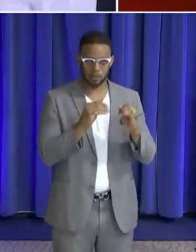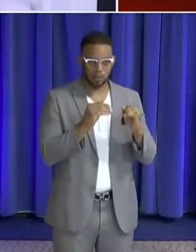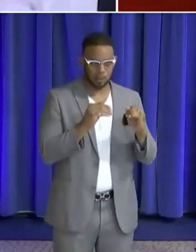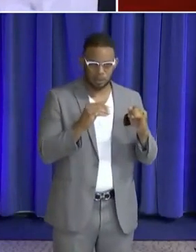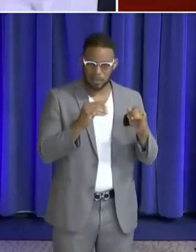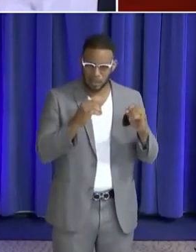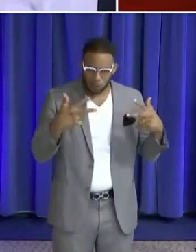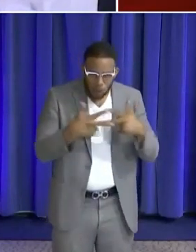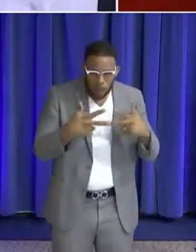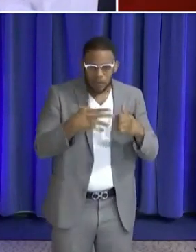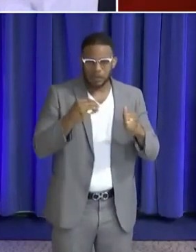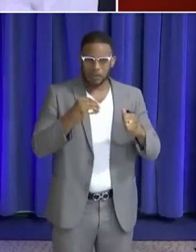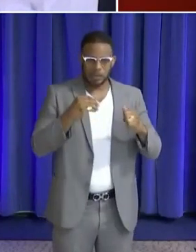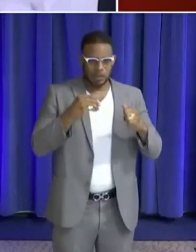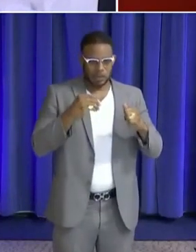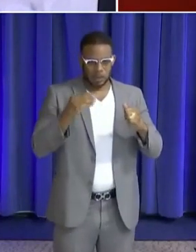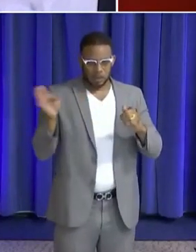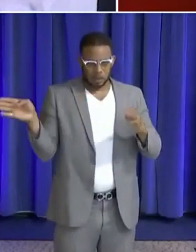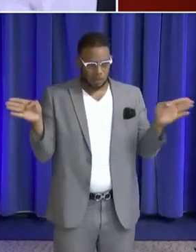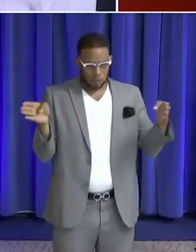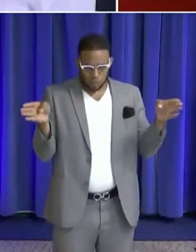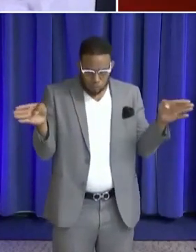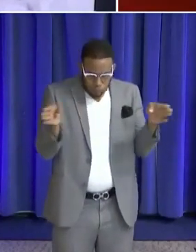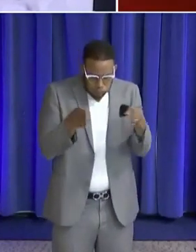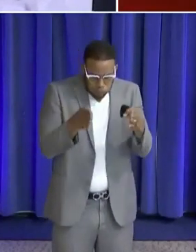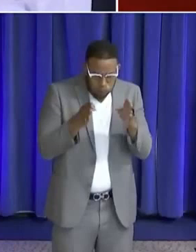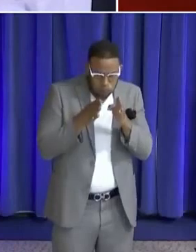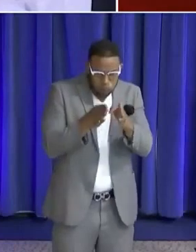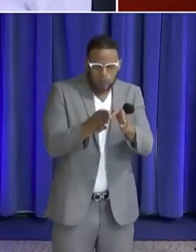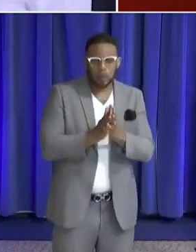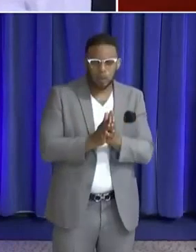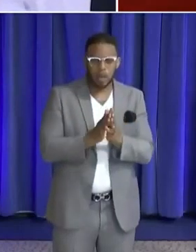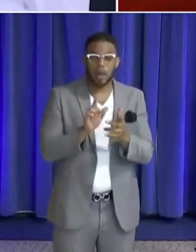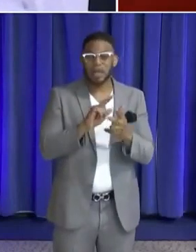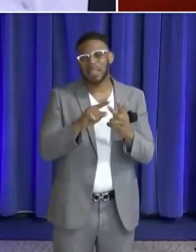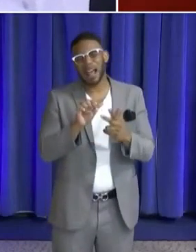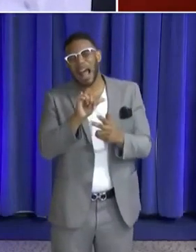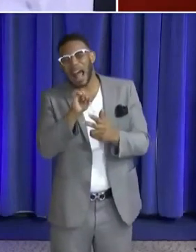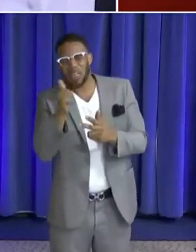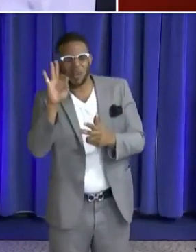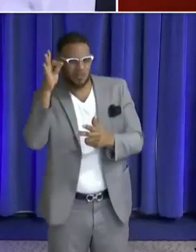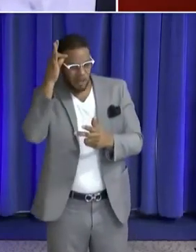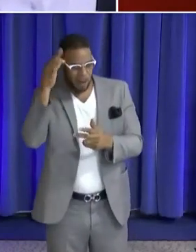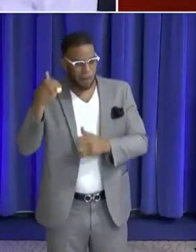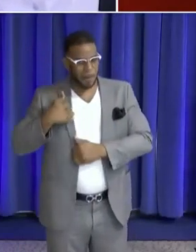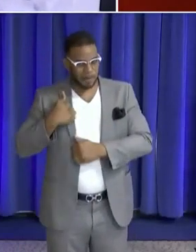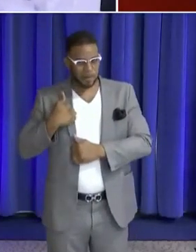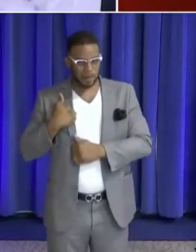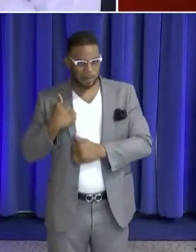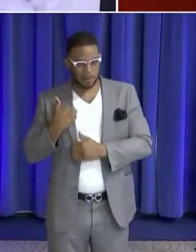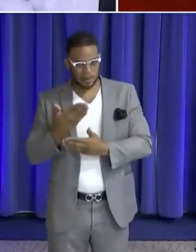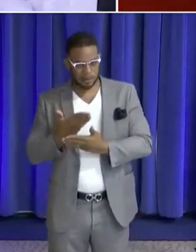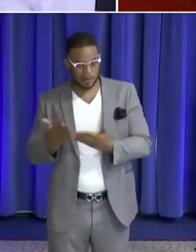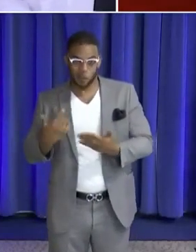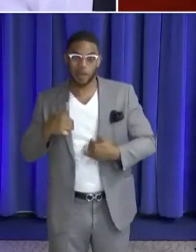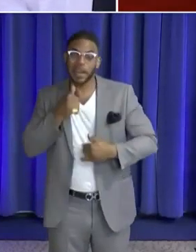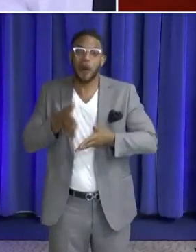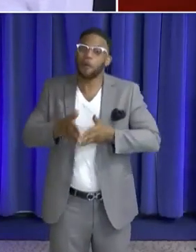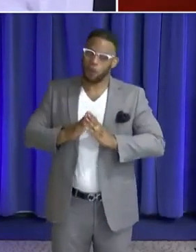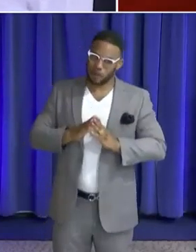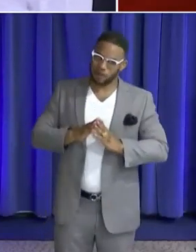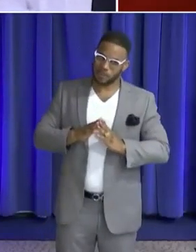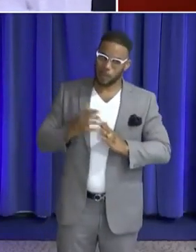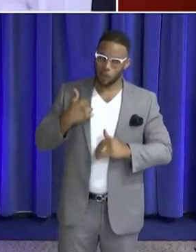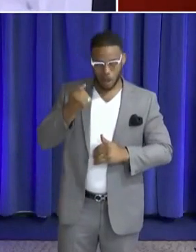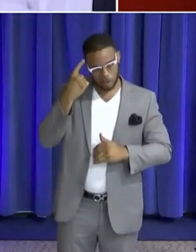to which ones they are. And then there are other federal military assets that we did not request that